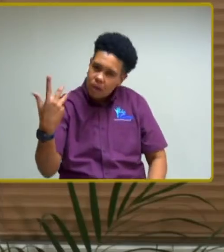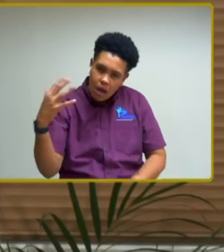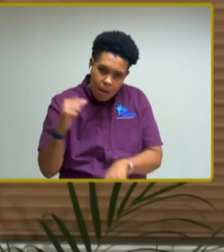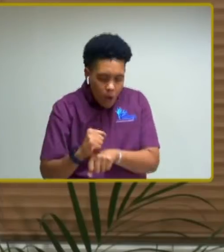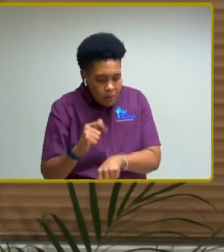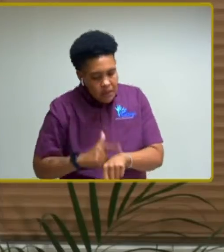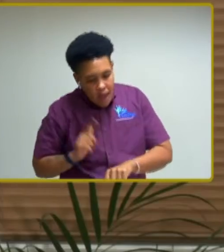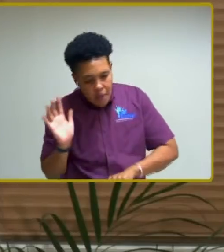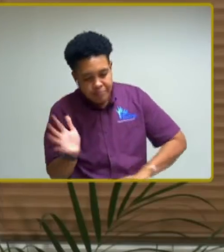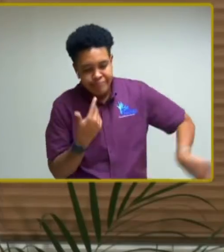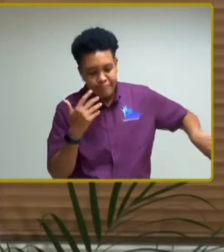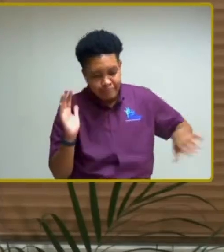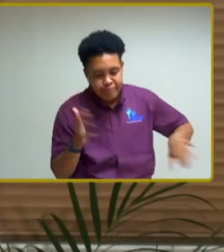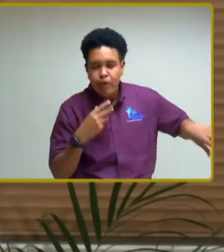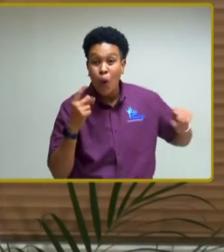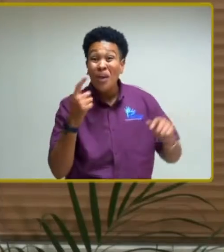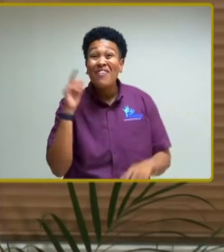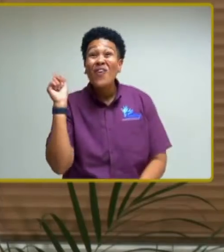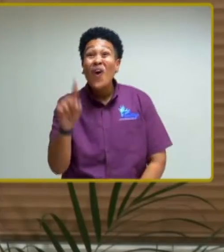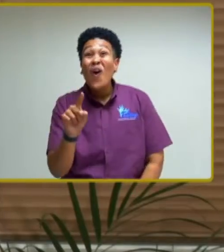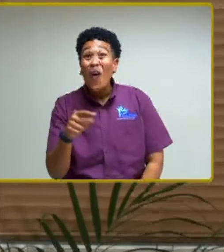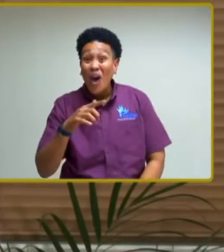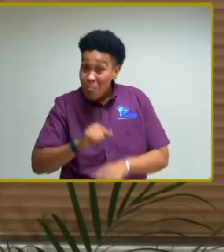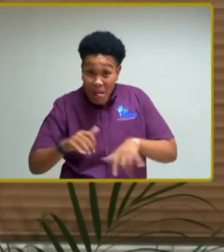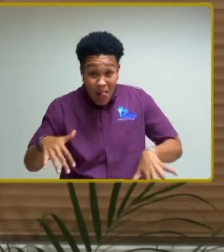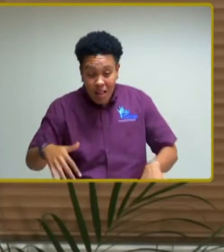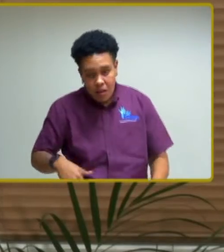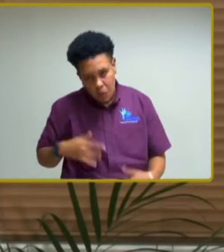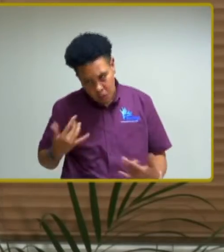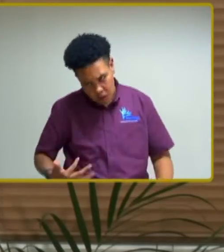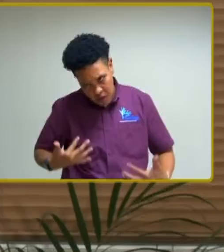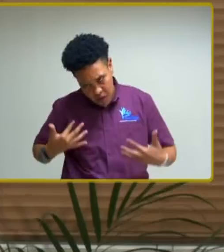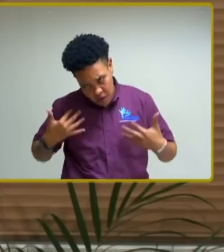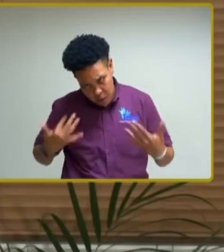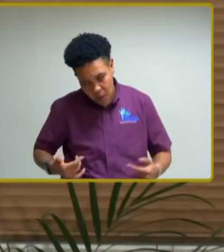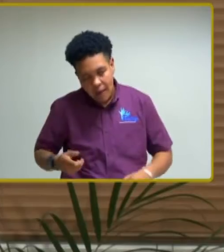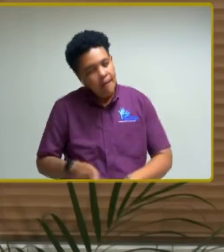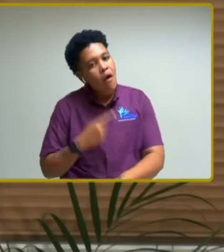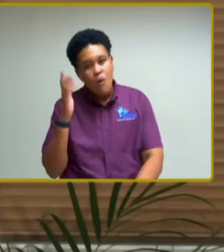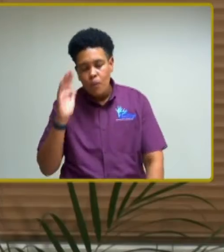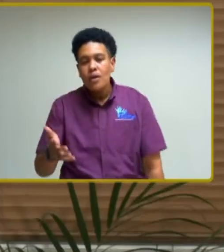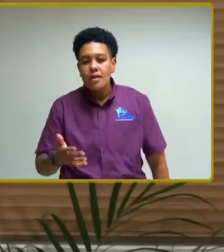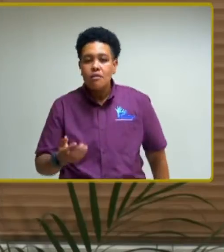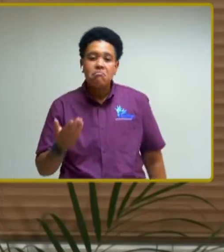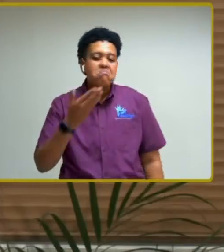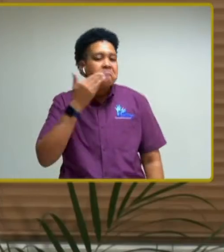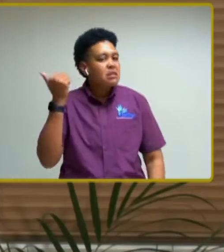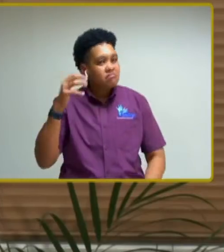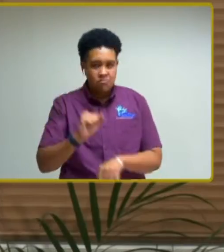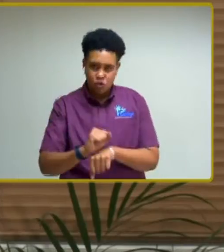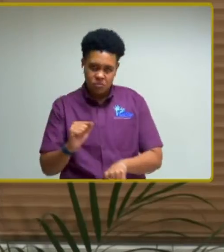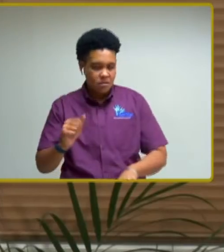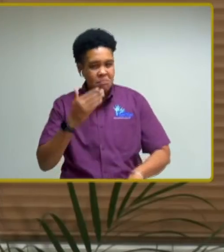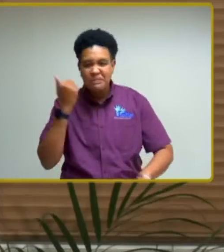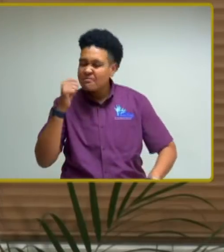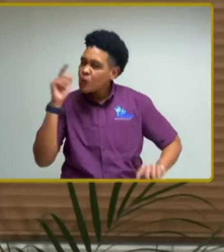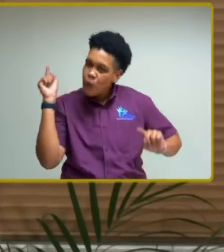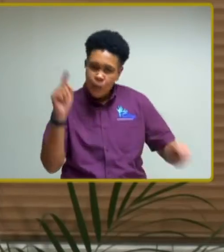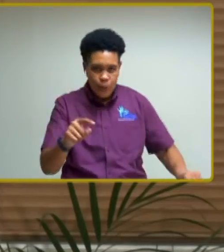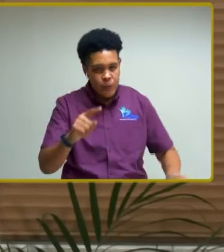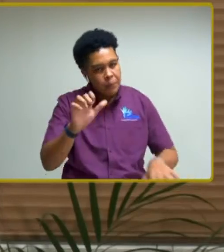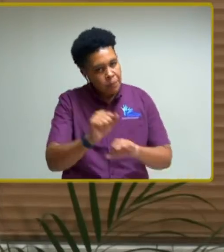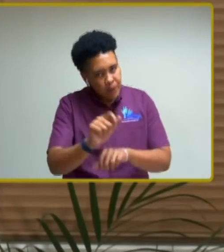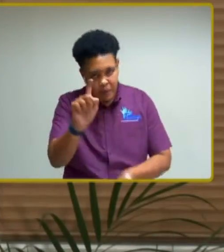that is unpleasant. So we say make the appointment. Once you come to visit the site, you'll be asked to present a